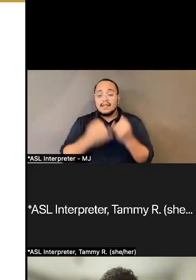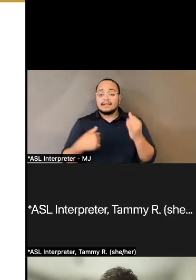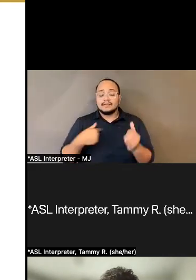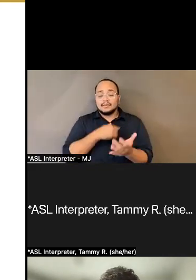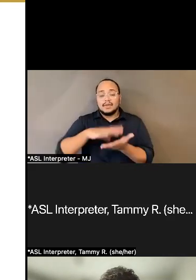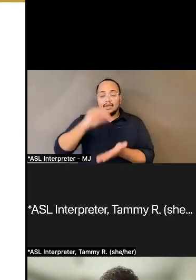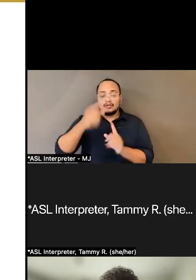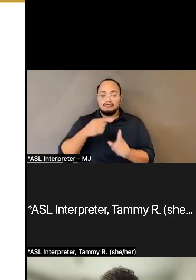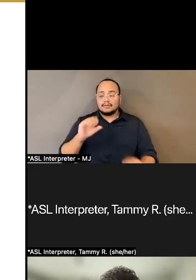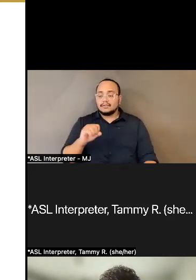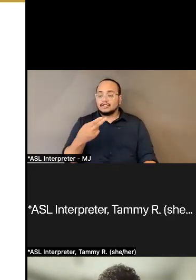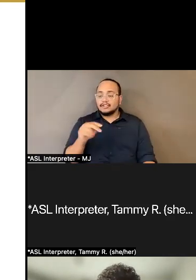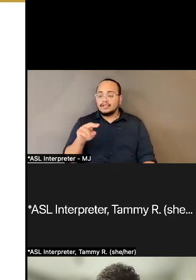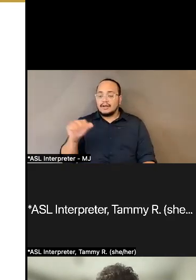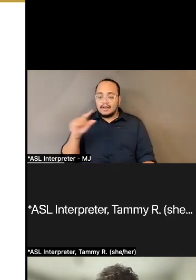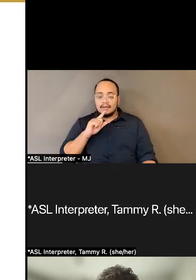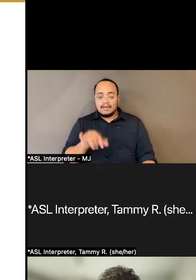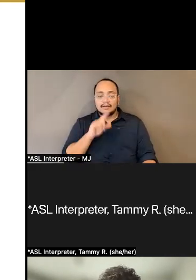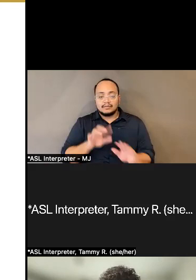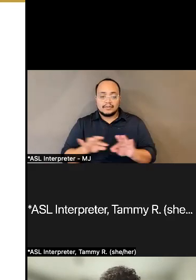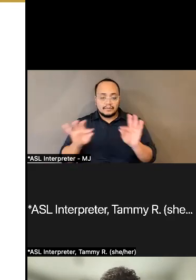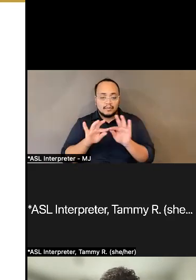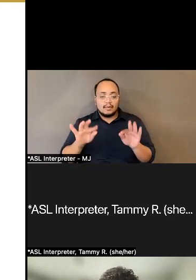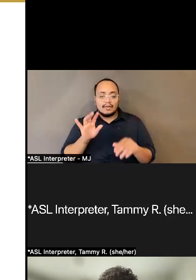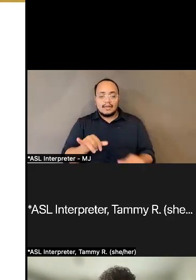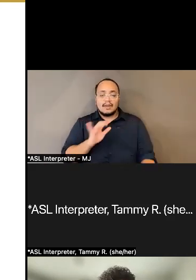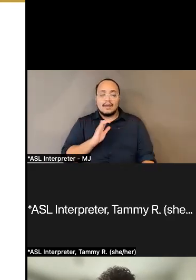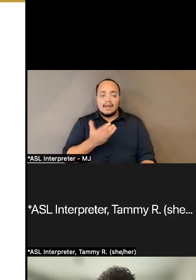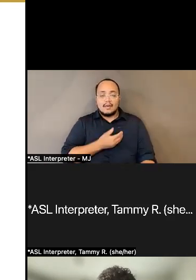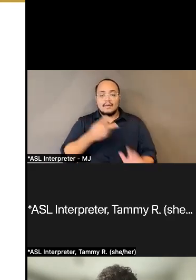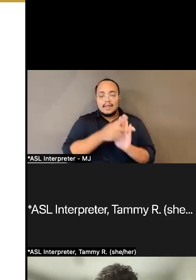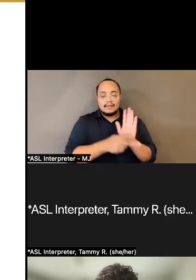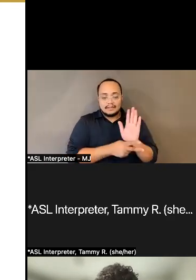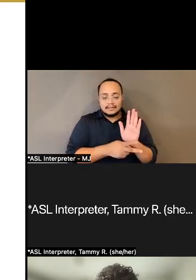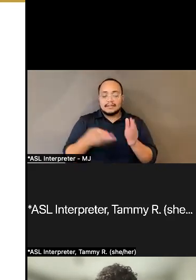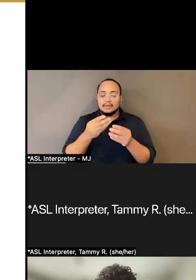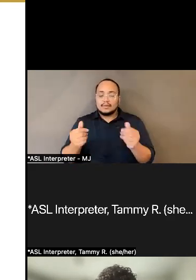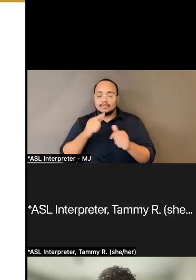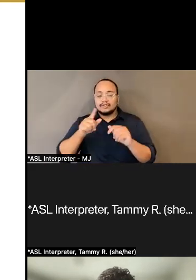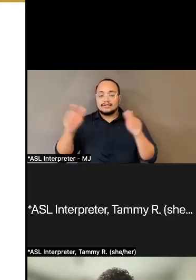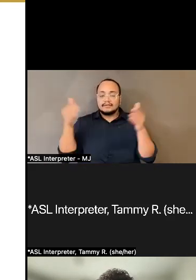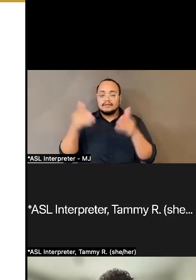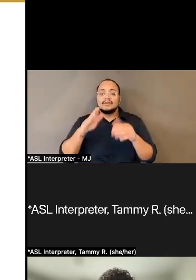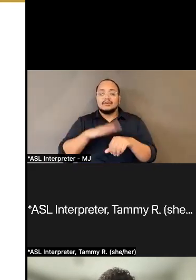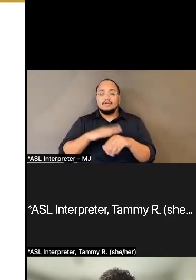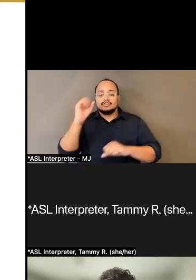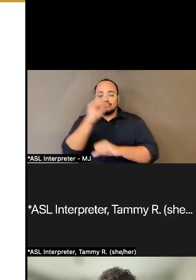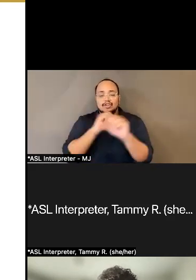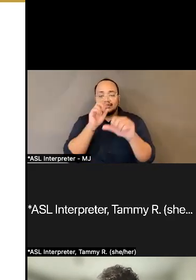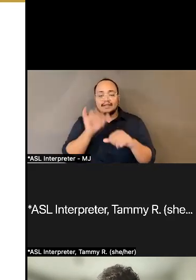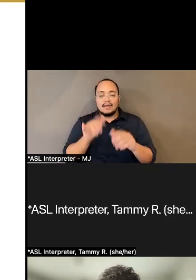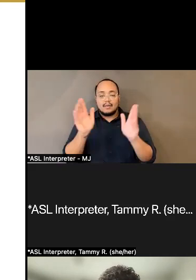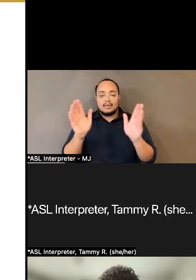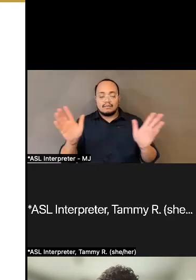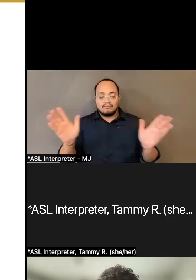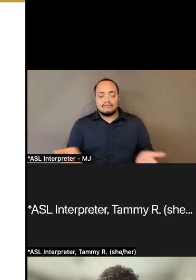from Sheena that it's important that our policy solutions center on those strategies that will